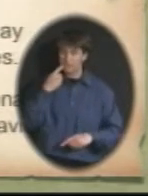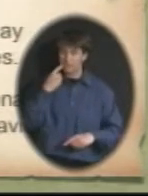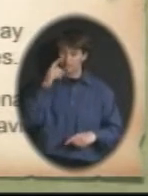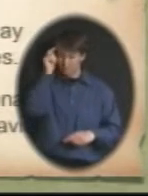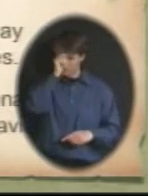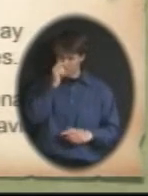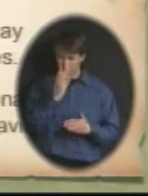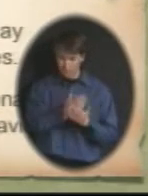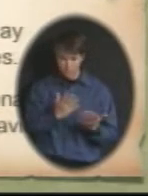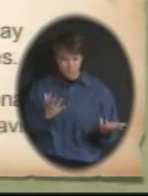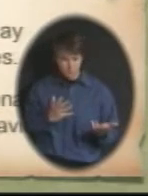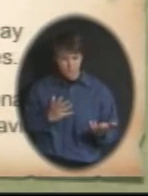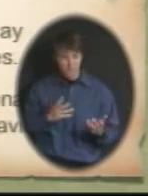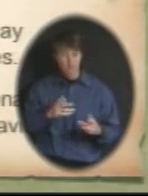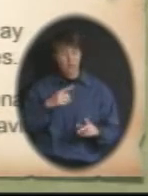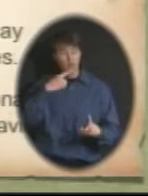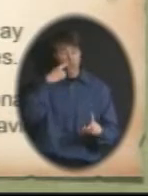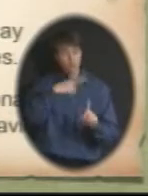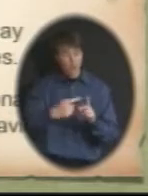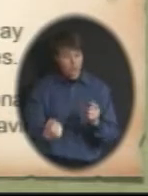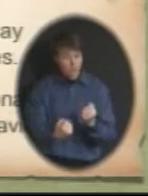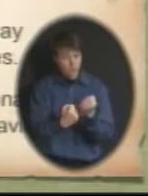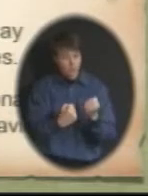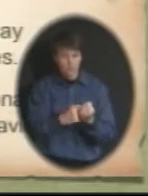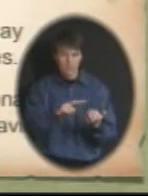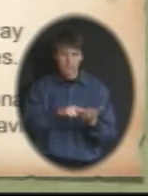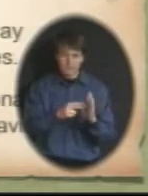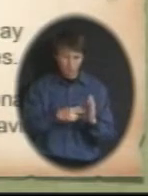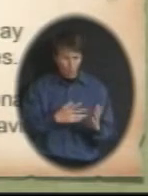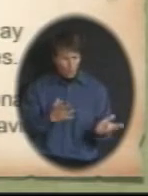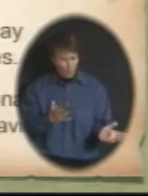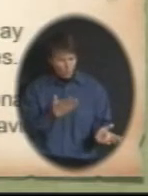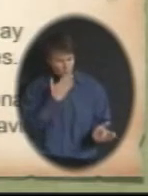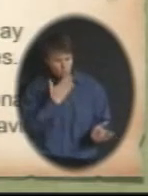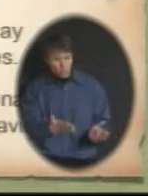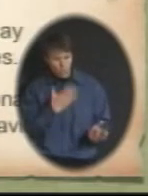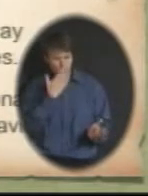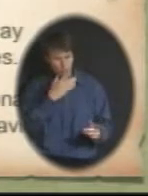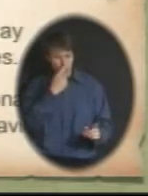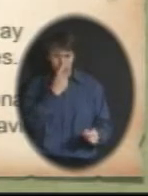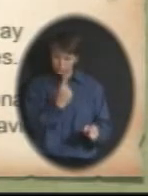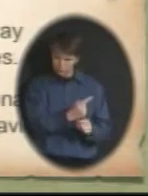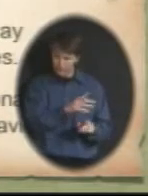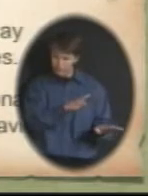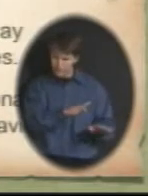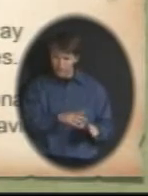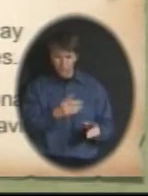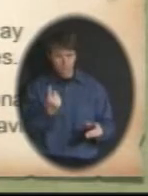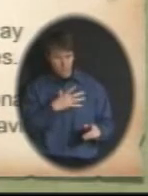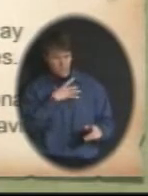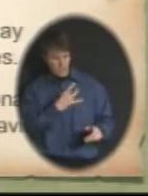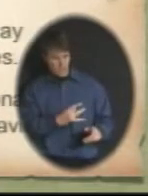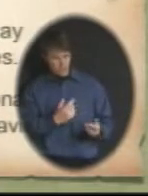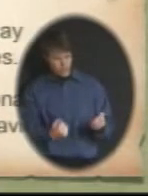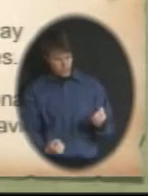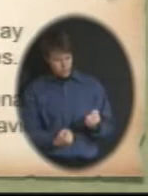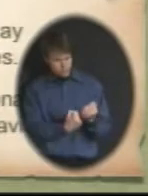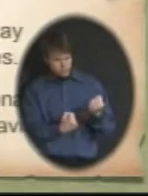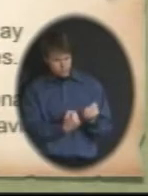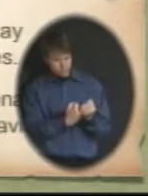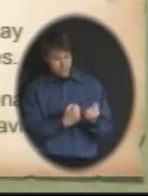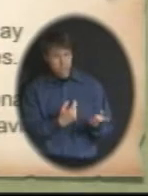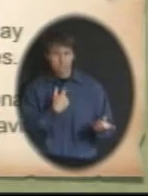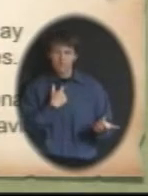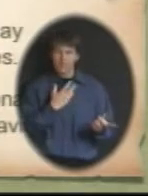standpoint. Positive reinforcers, giving someone a positive when they do something correctly or something you like, that strengthens